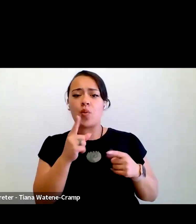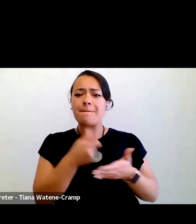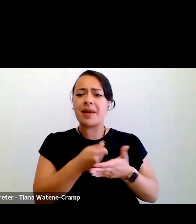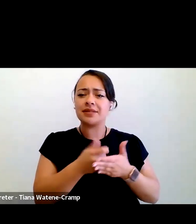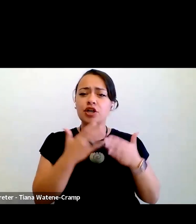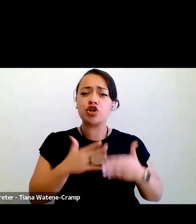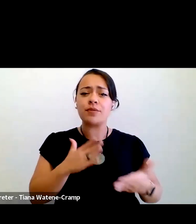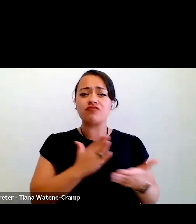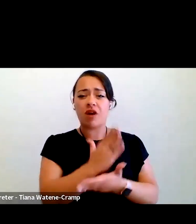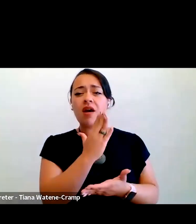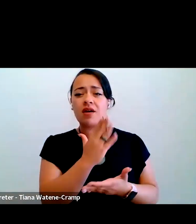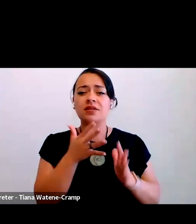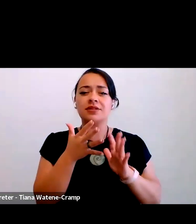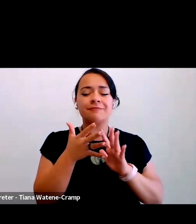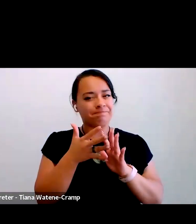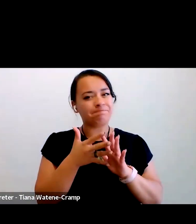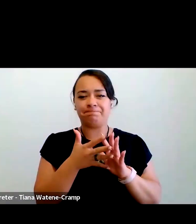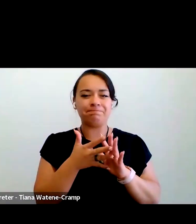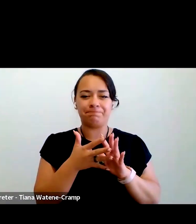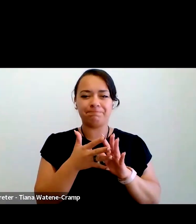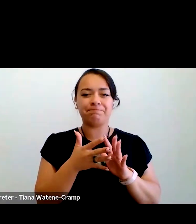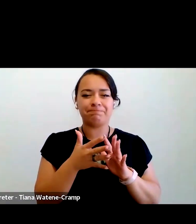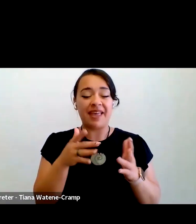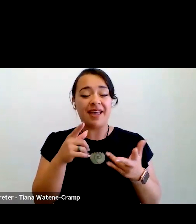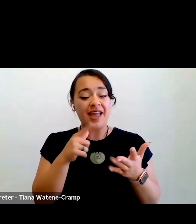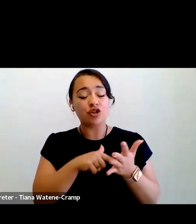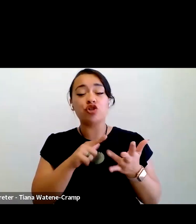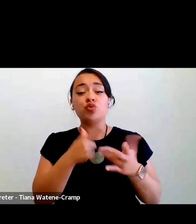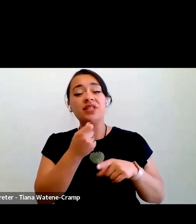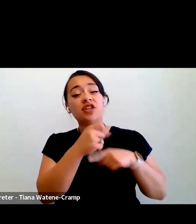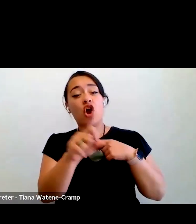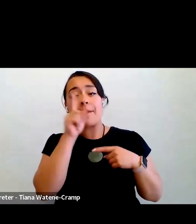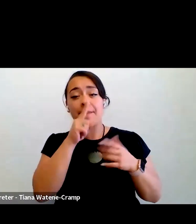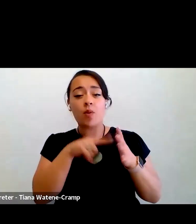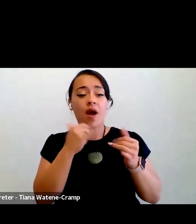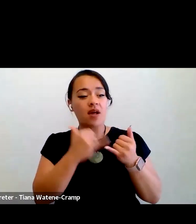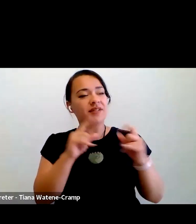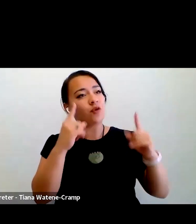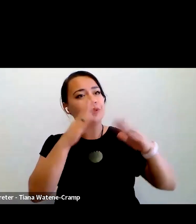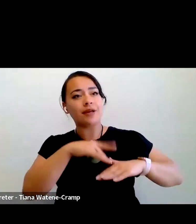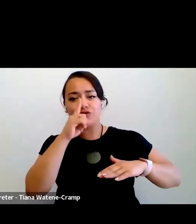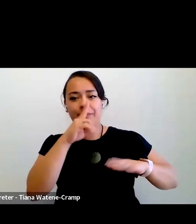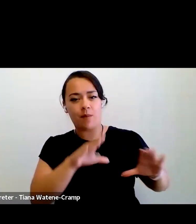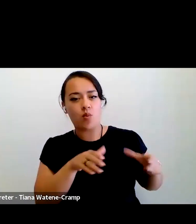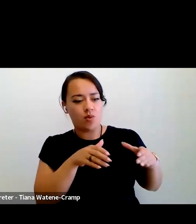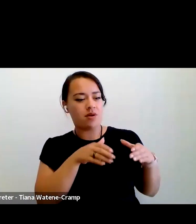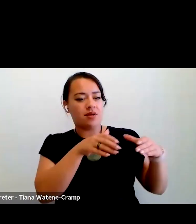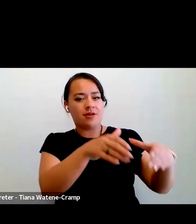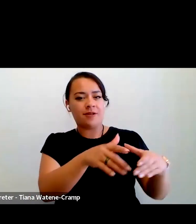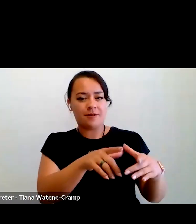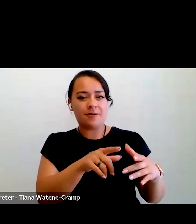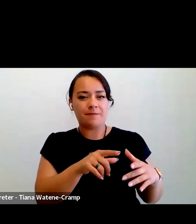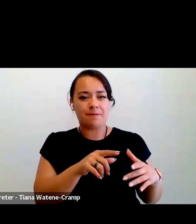or lacking. And then to deny someone, but particularly First Nations people as a collective, their humanity is the linchpin